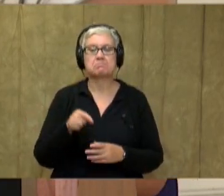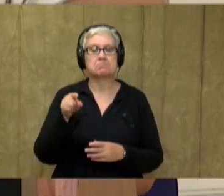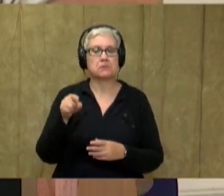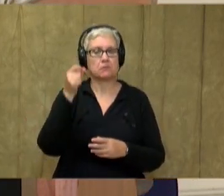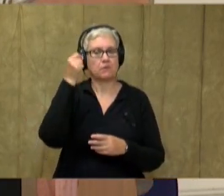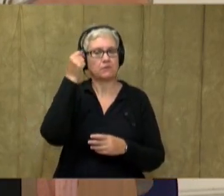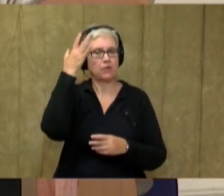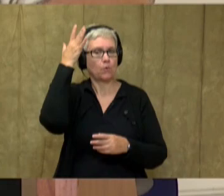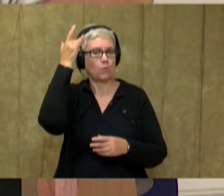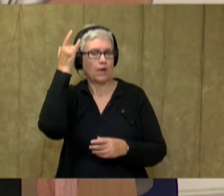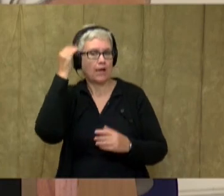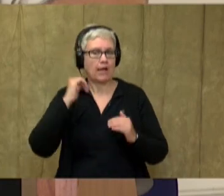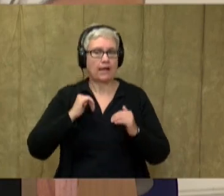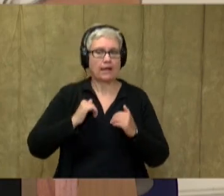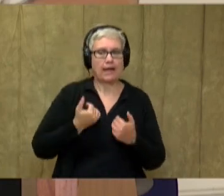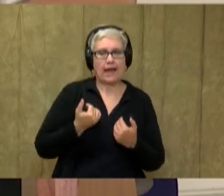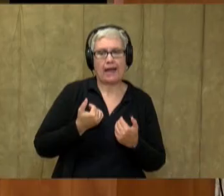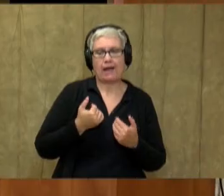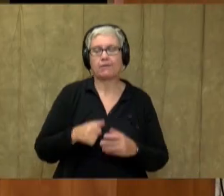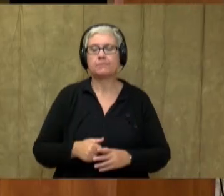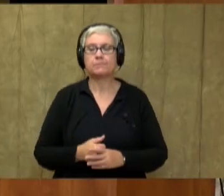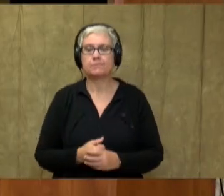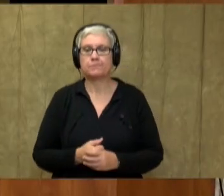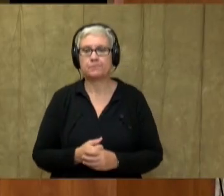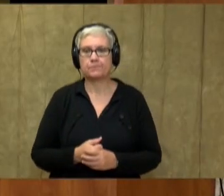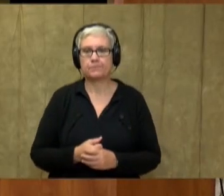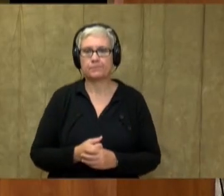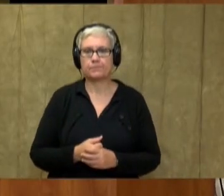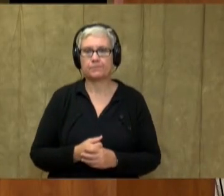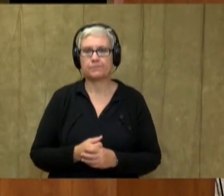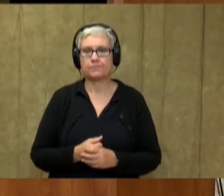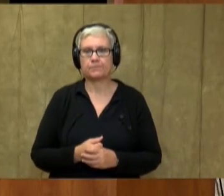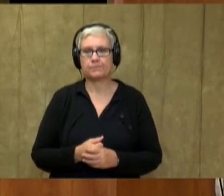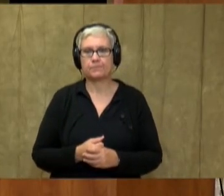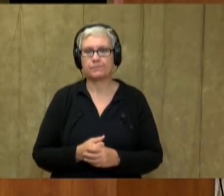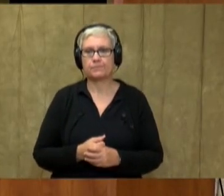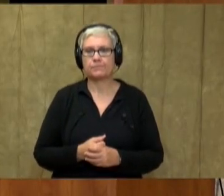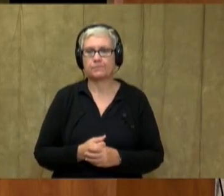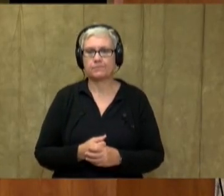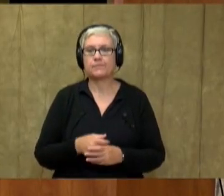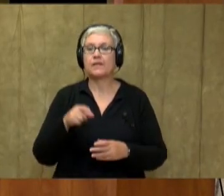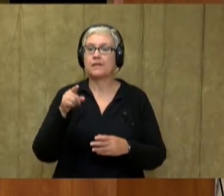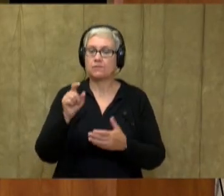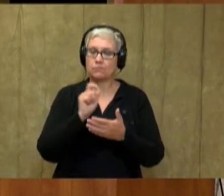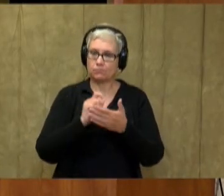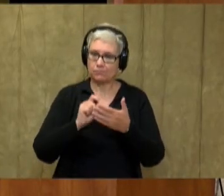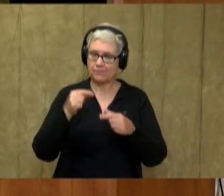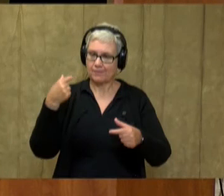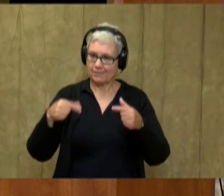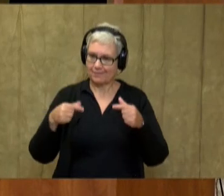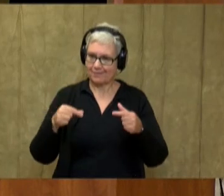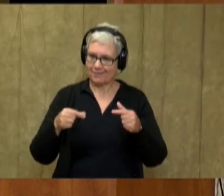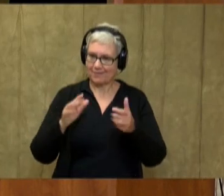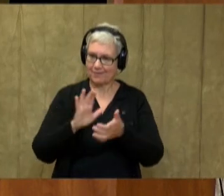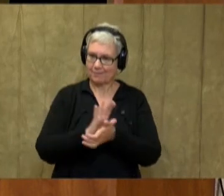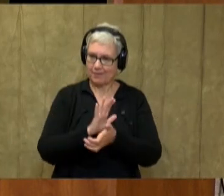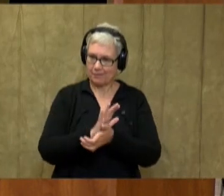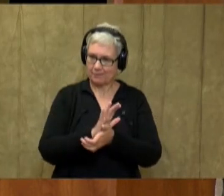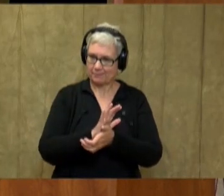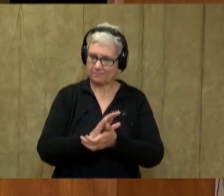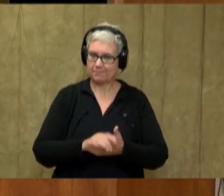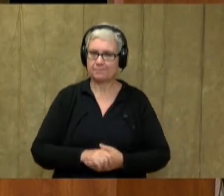the what, and the how of an argumentative text. And you've also learned how to write an effective argumentative essay,